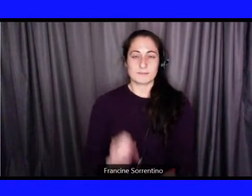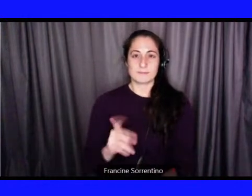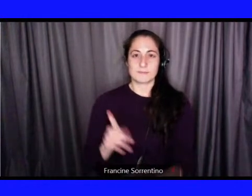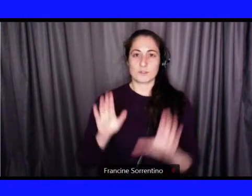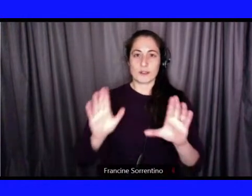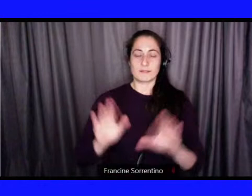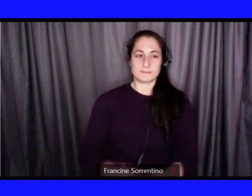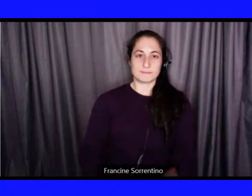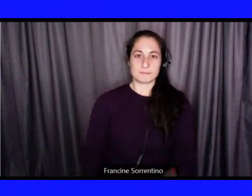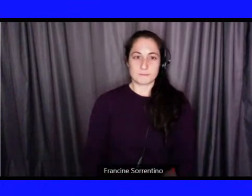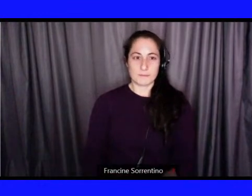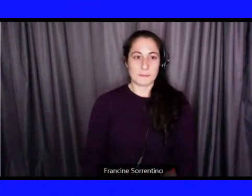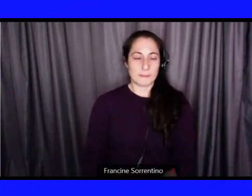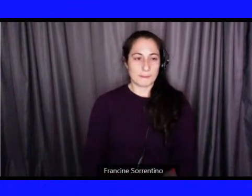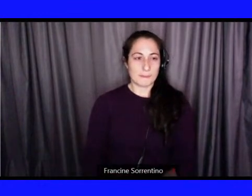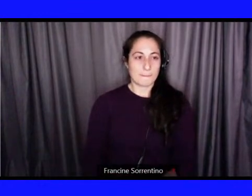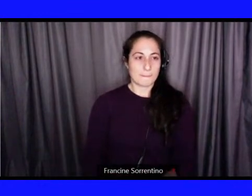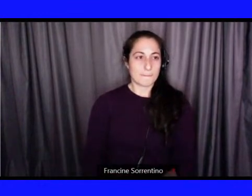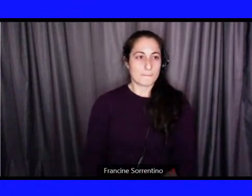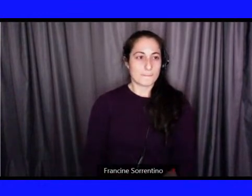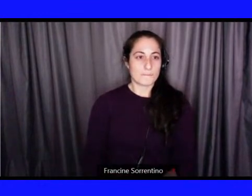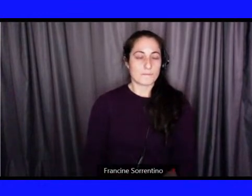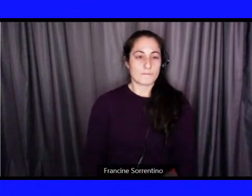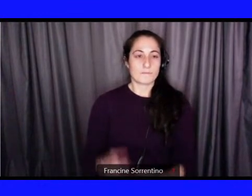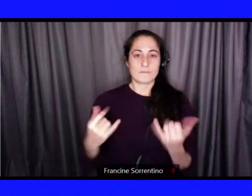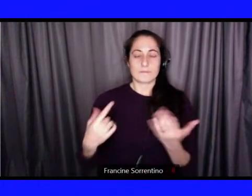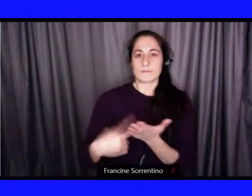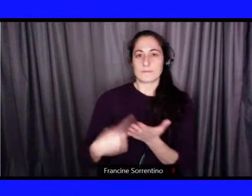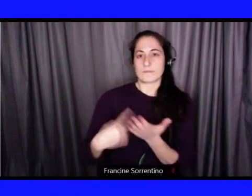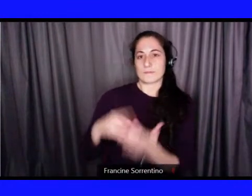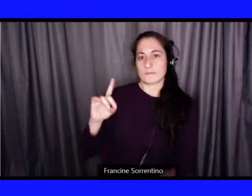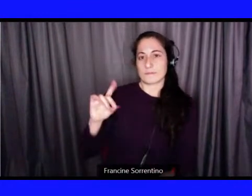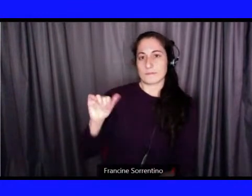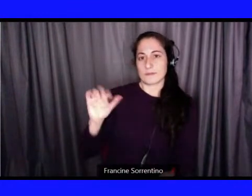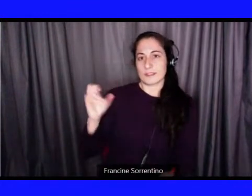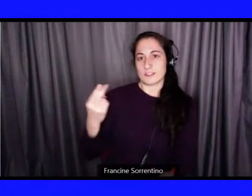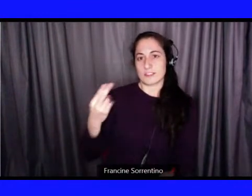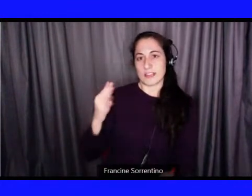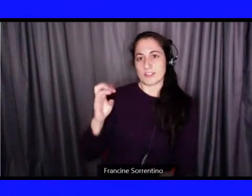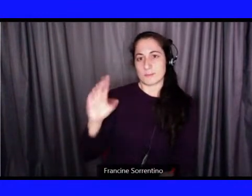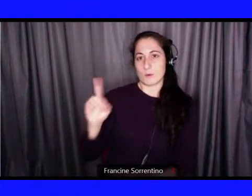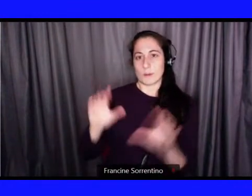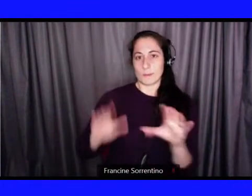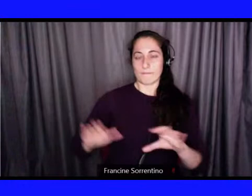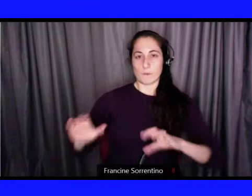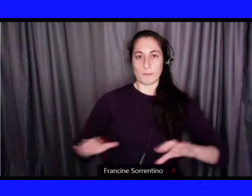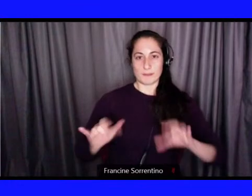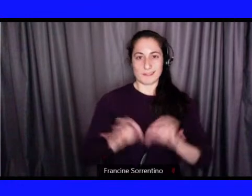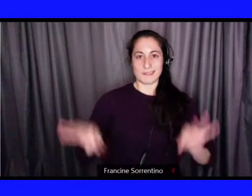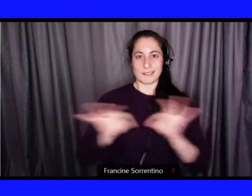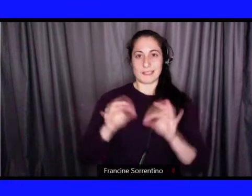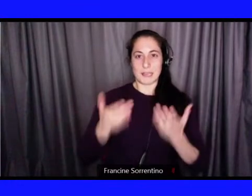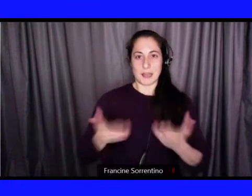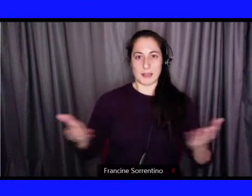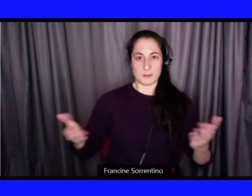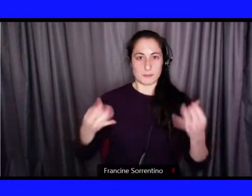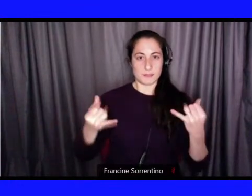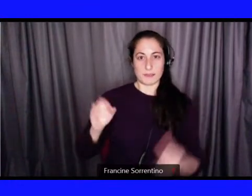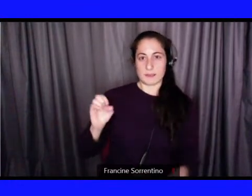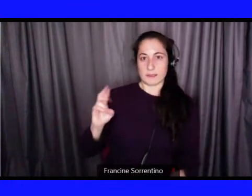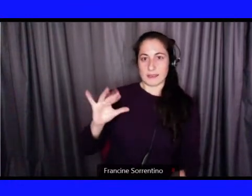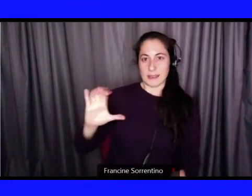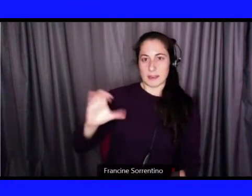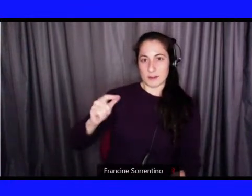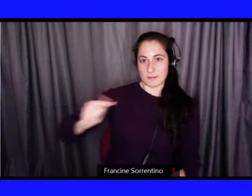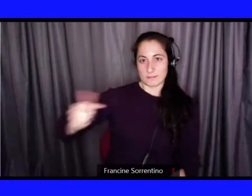is 1.0, so we're still working towards getting it down to that 1.0. Hemoglobin A1C is